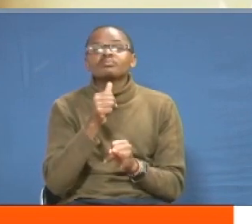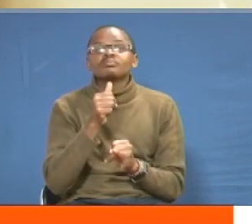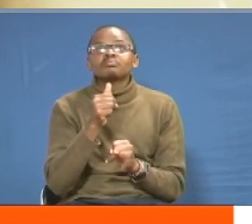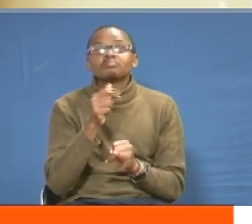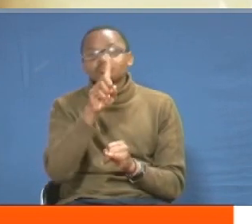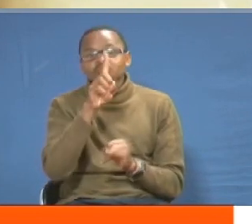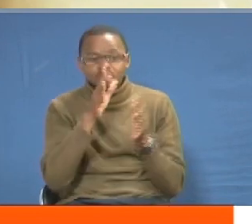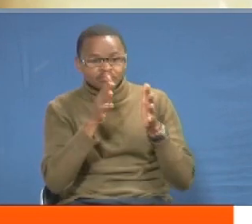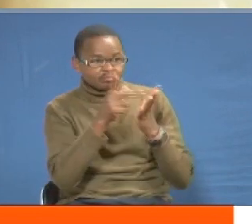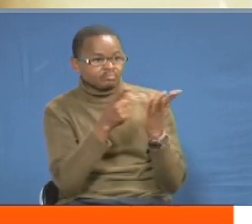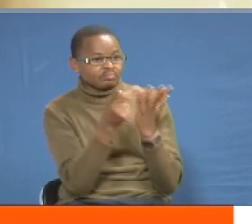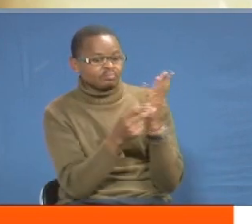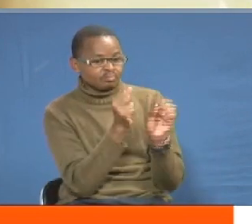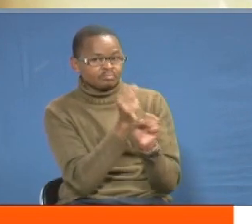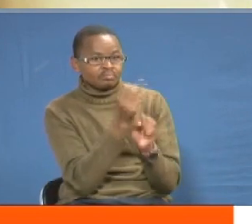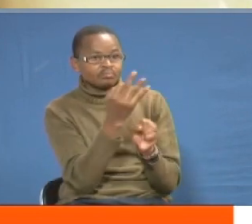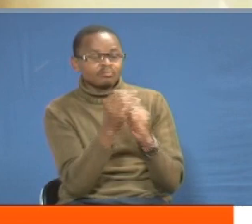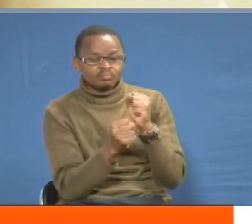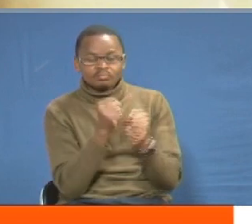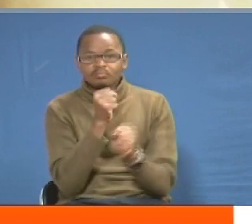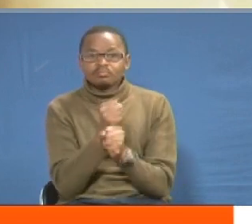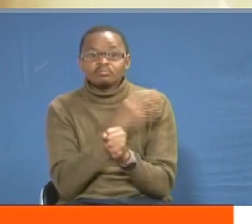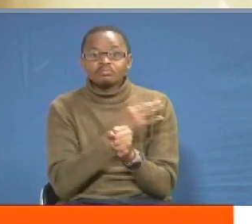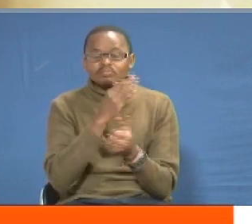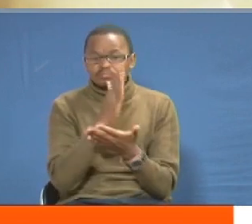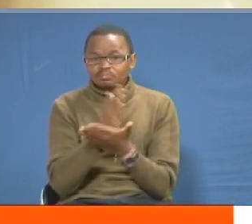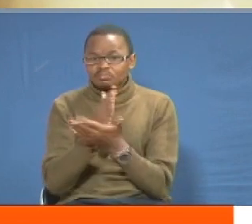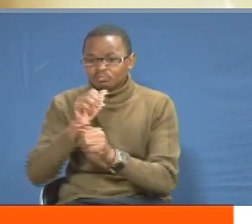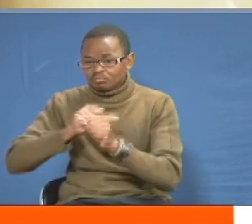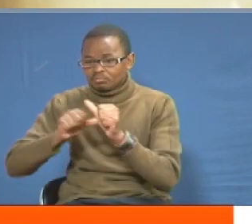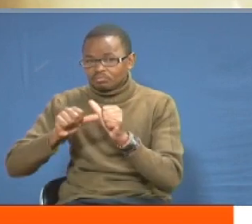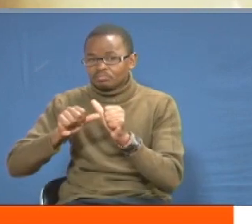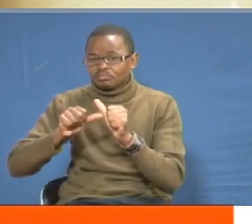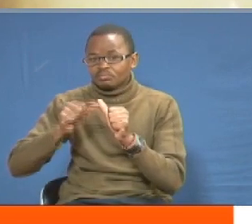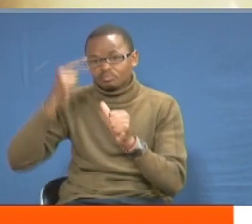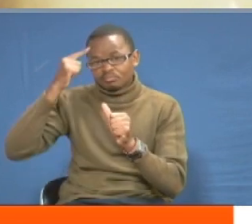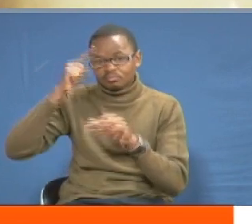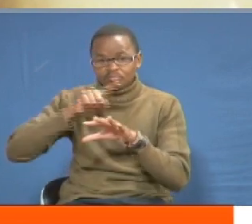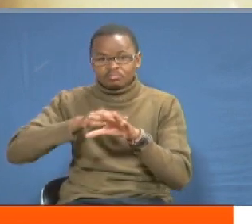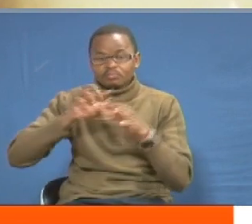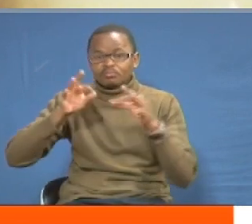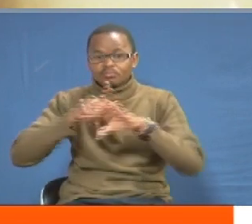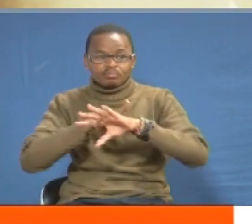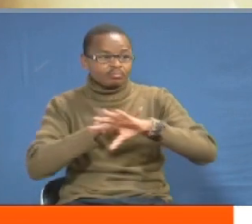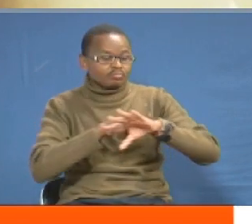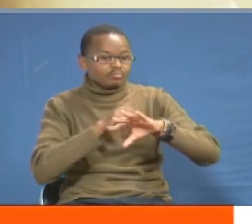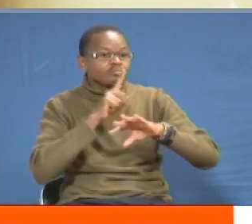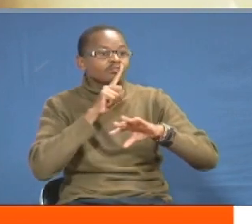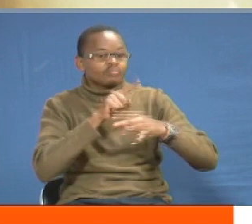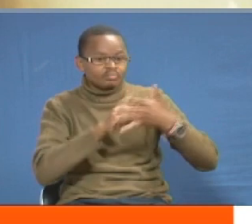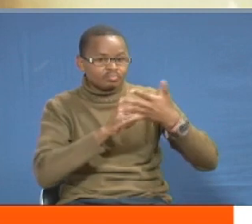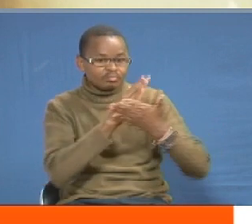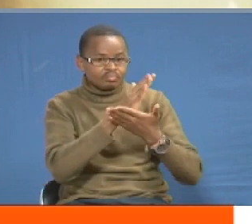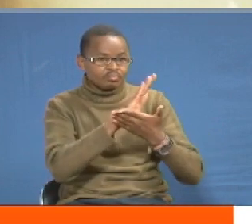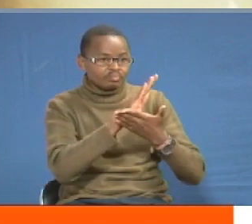a month's project. It is something that has been done for 3 years, and Action Aid has been here for quite a long period of time.